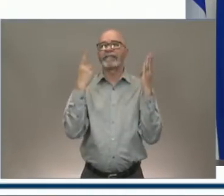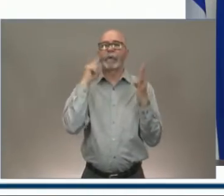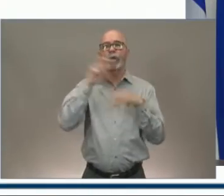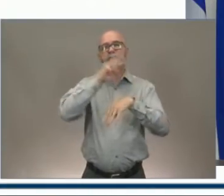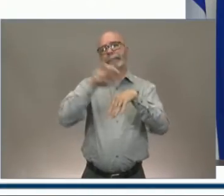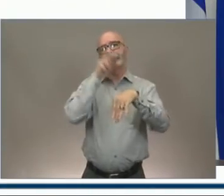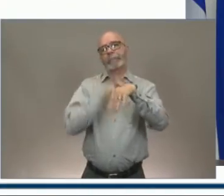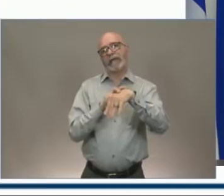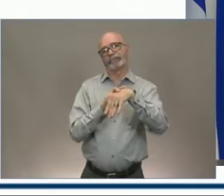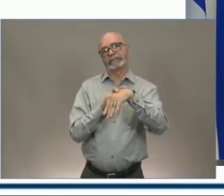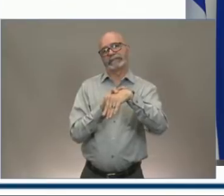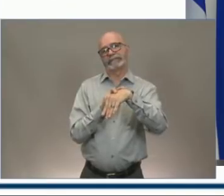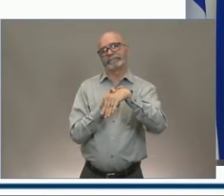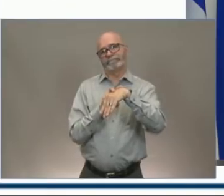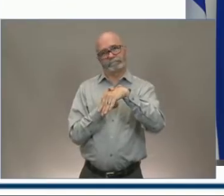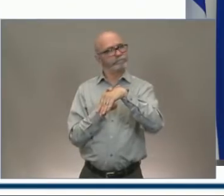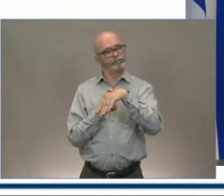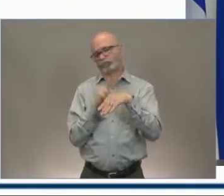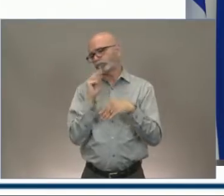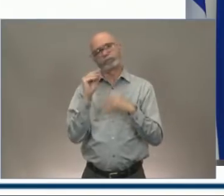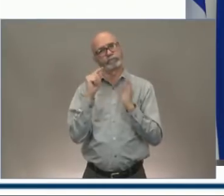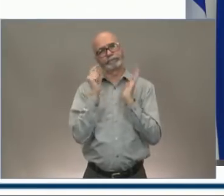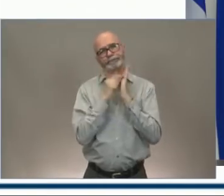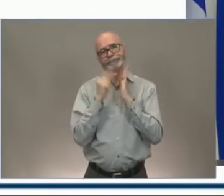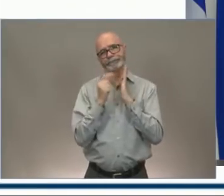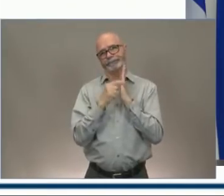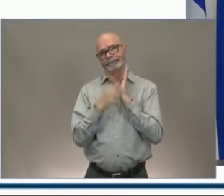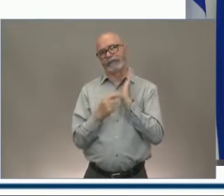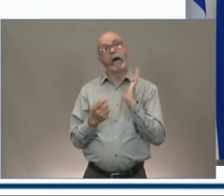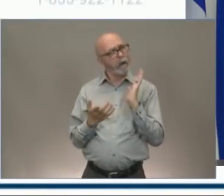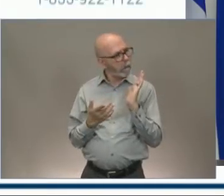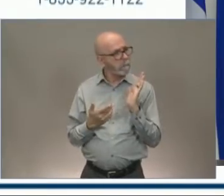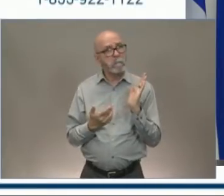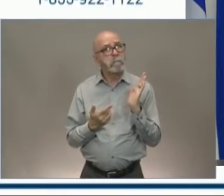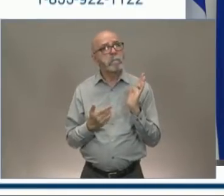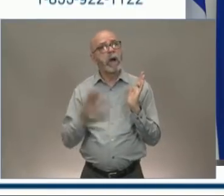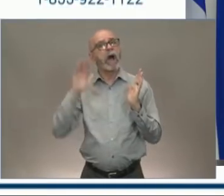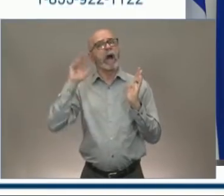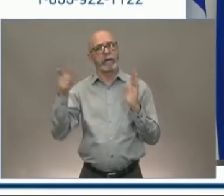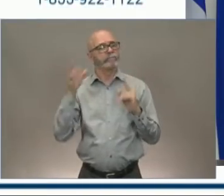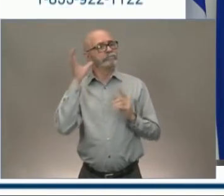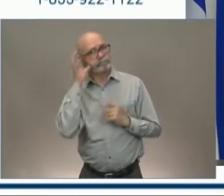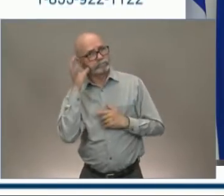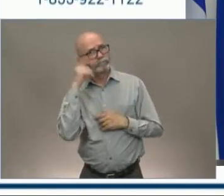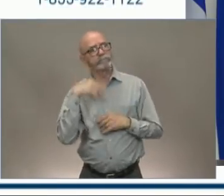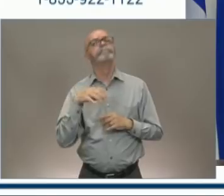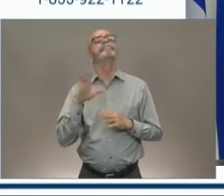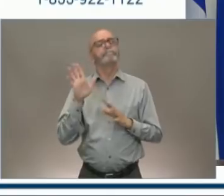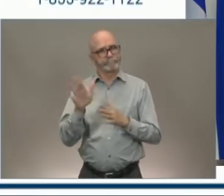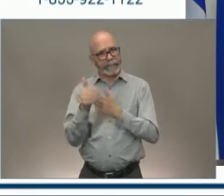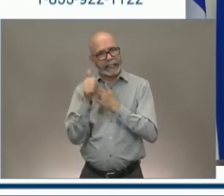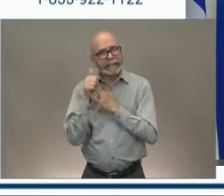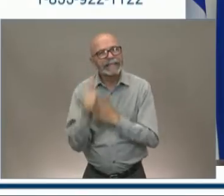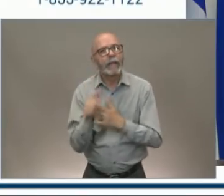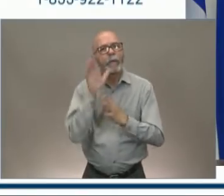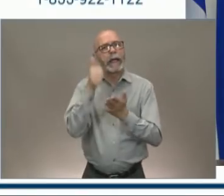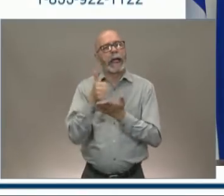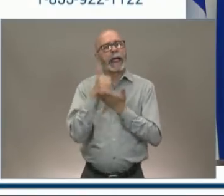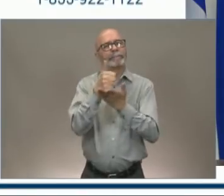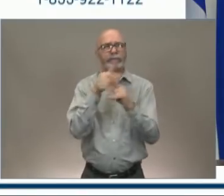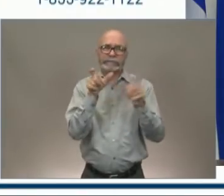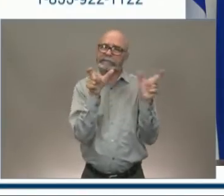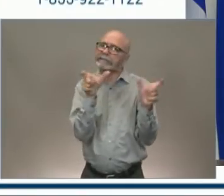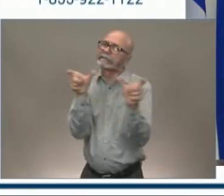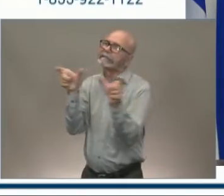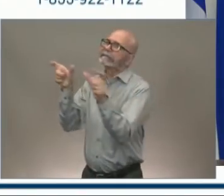tough decision, but one that speaks volumes about our business owners being leaders and helping to contain the spread of the virus. Just as